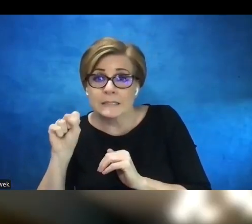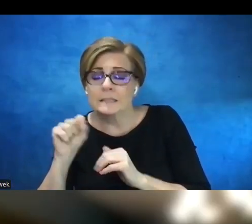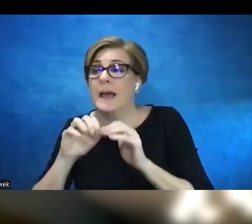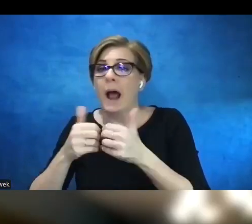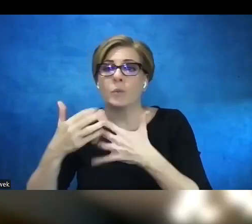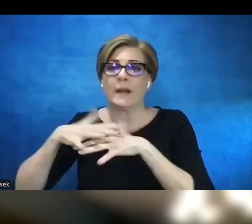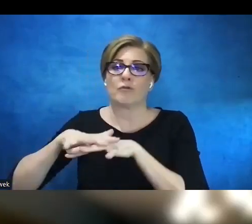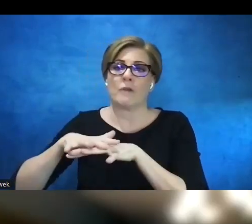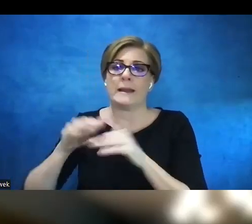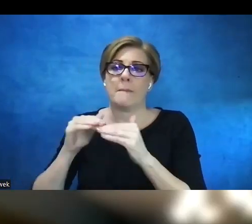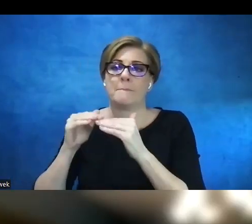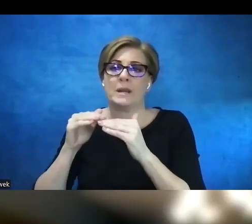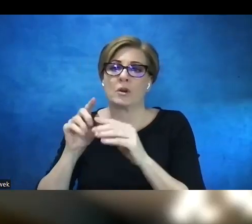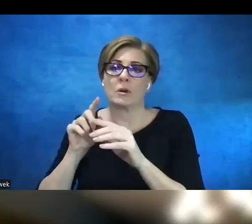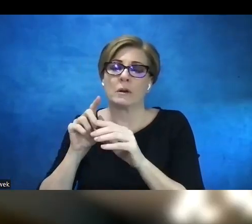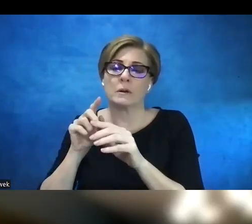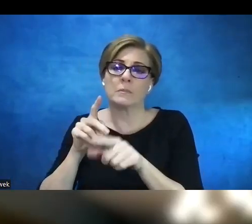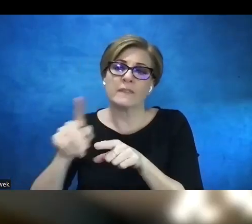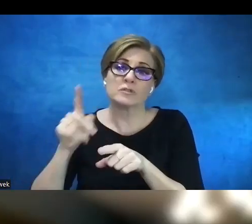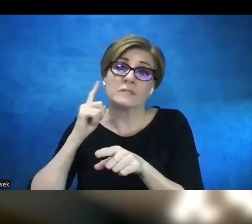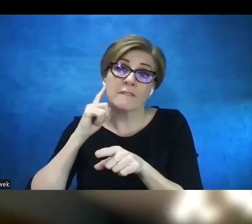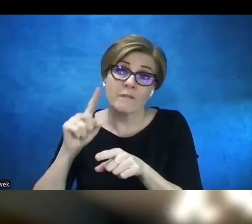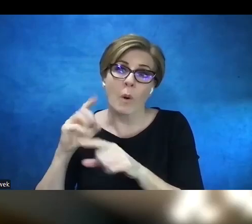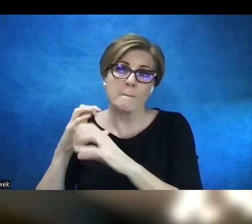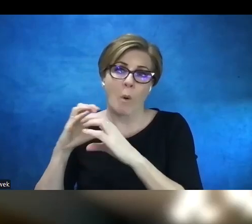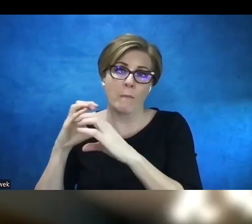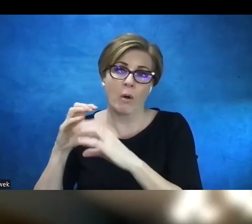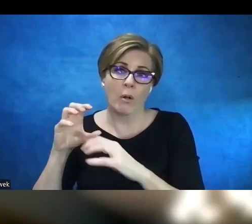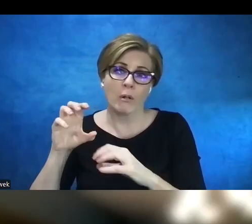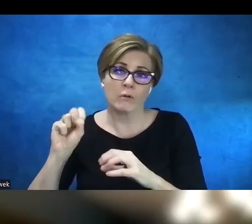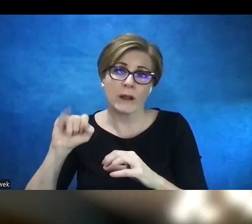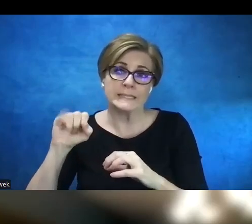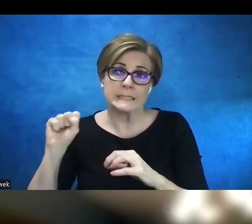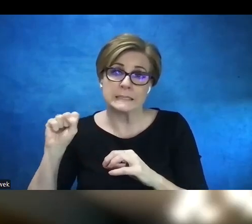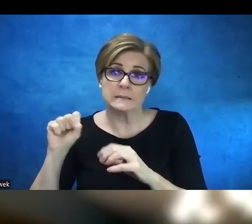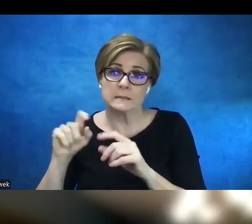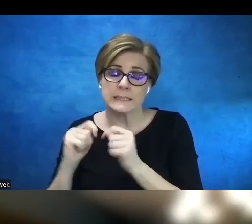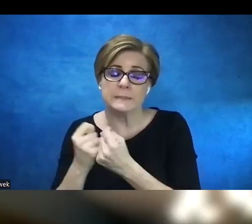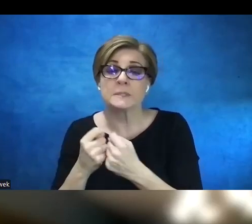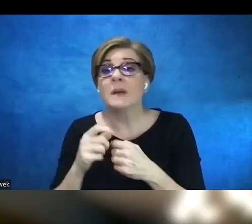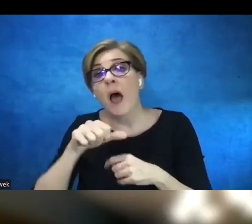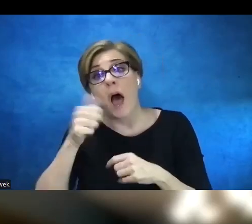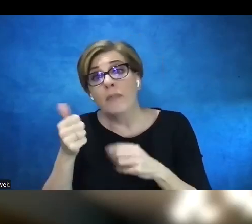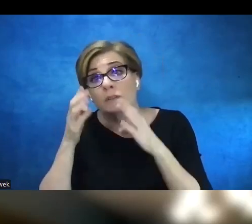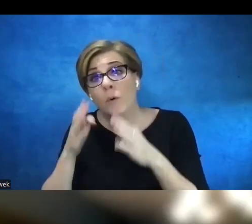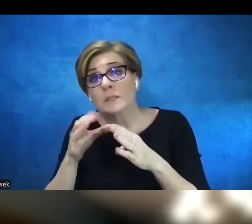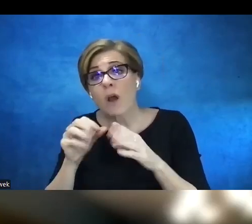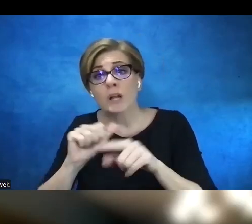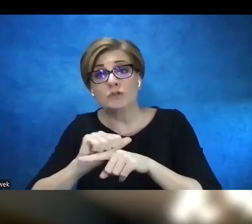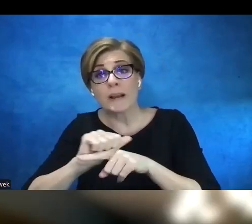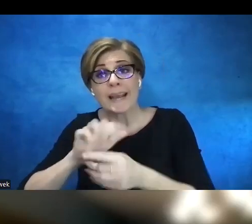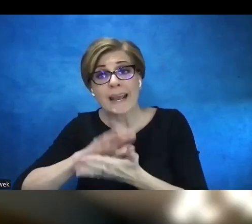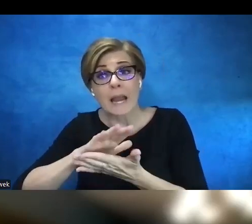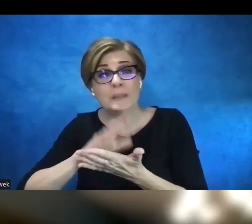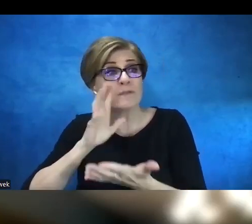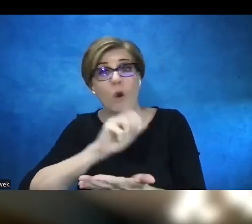peer professionals into mobile crisis teams. Other programs are focused on developing training academies for all crisis staff, involving